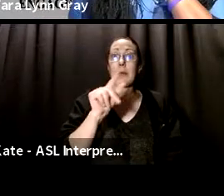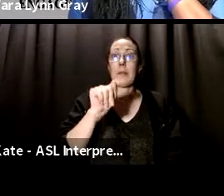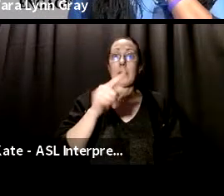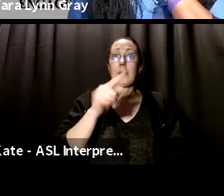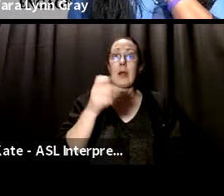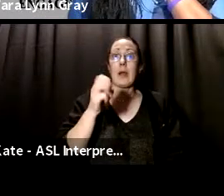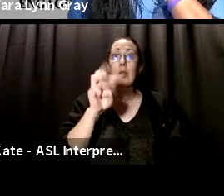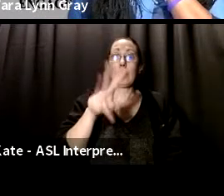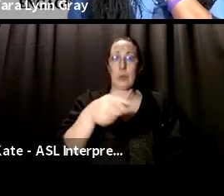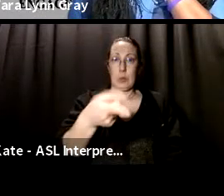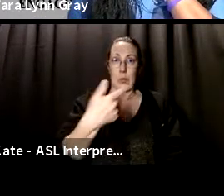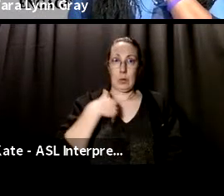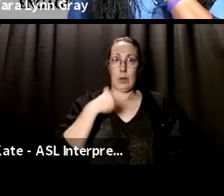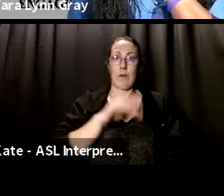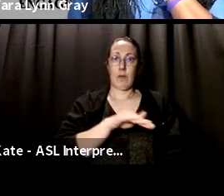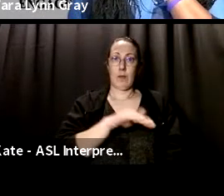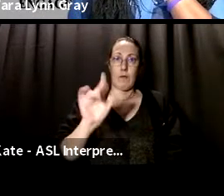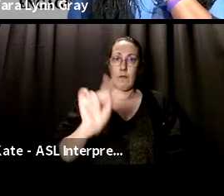the floor.